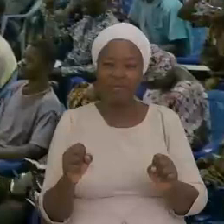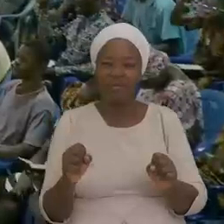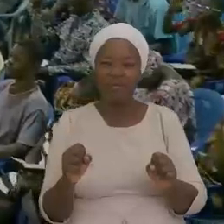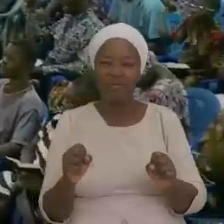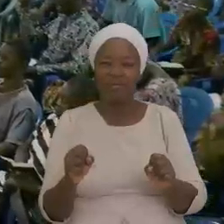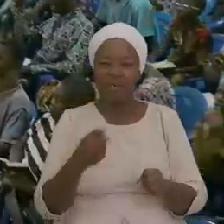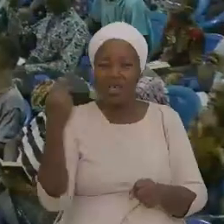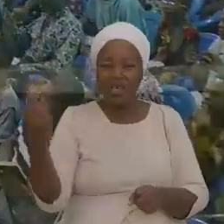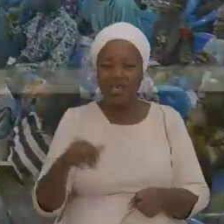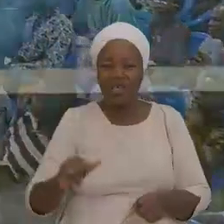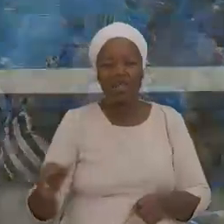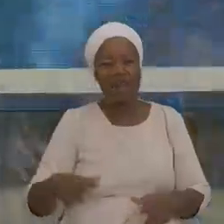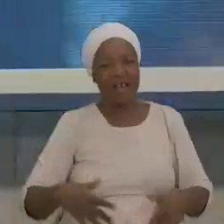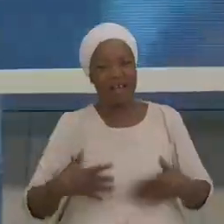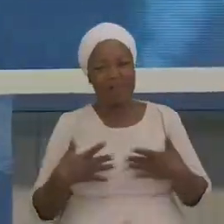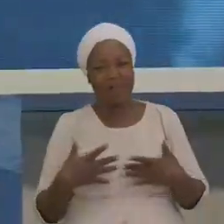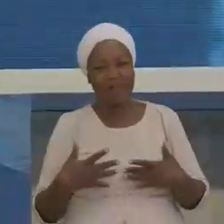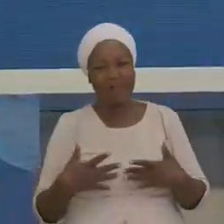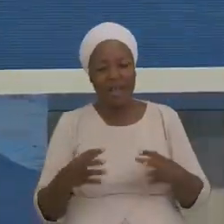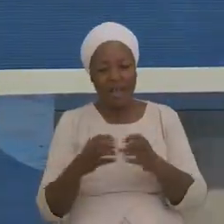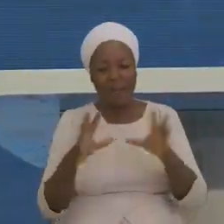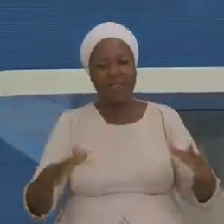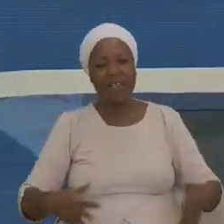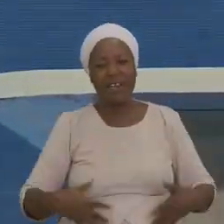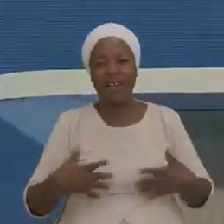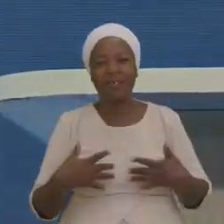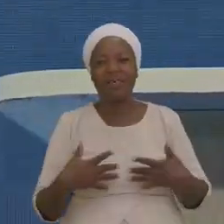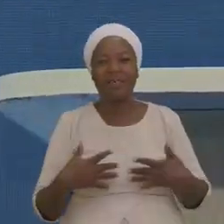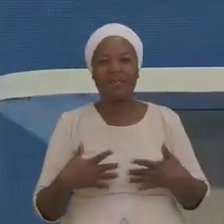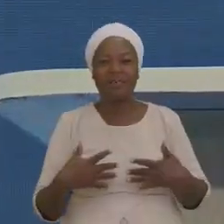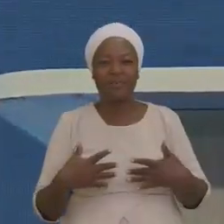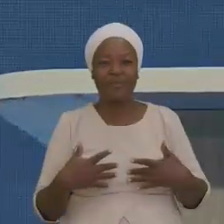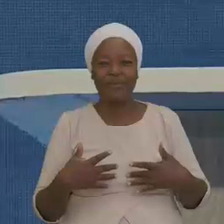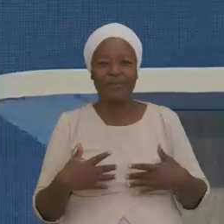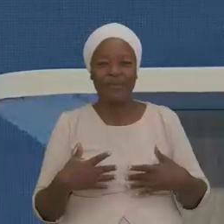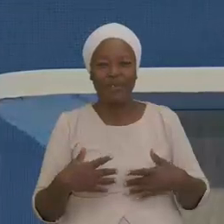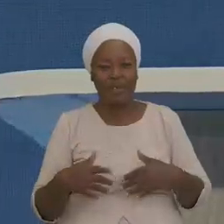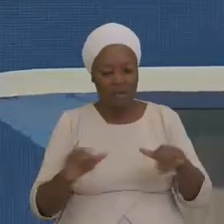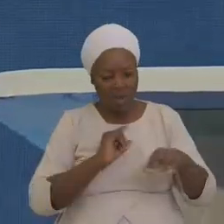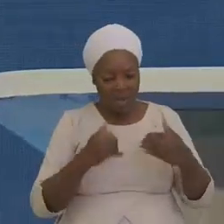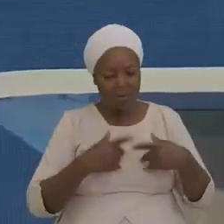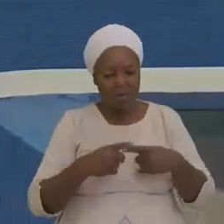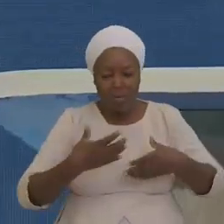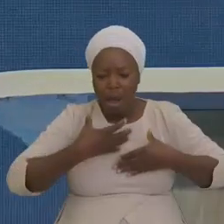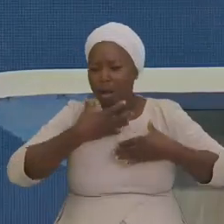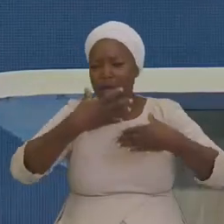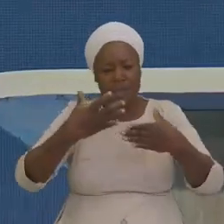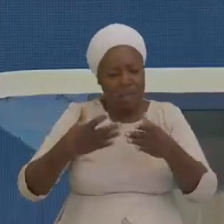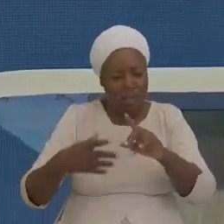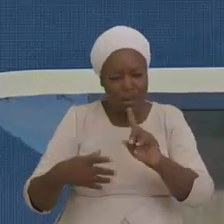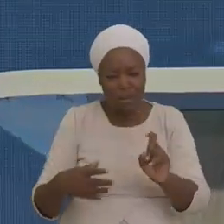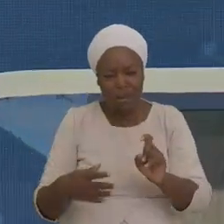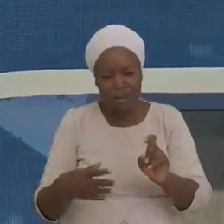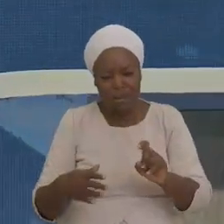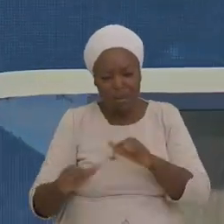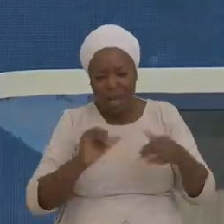eternal life, abundant life. Do I have to scream? Do I